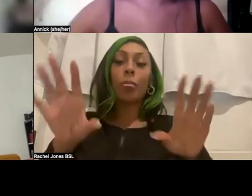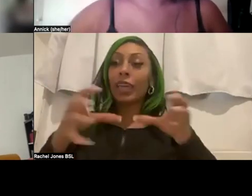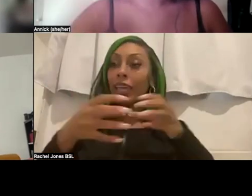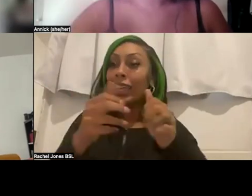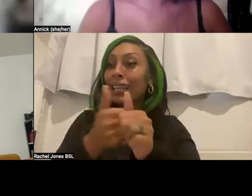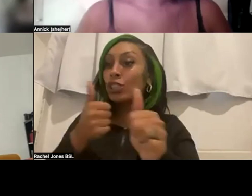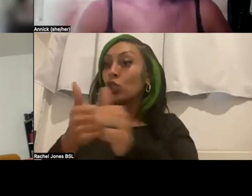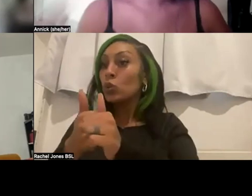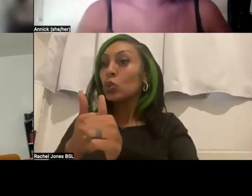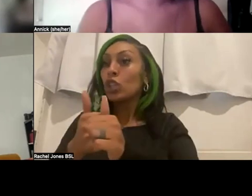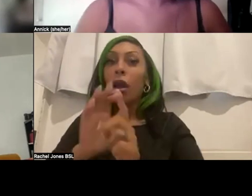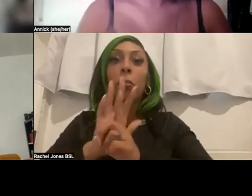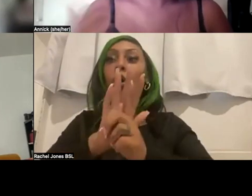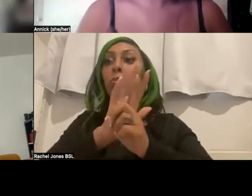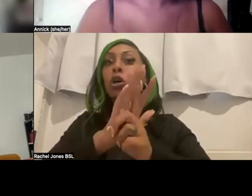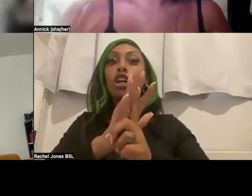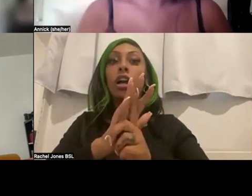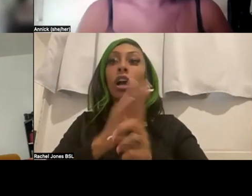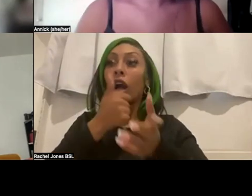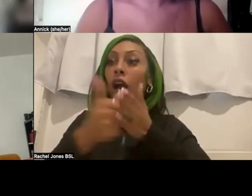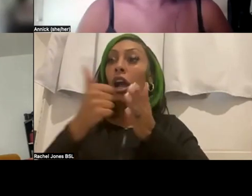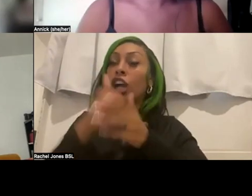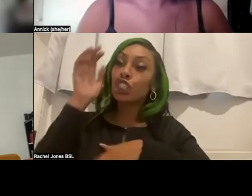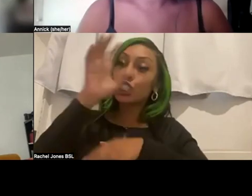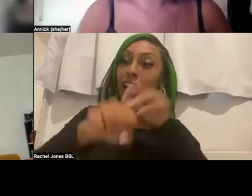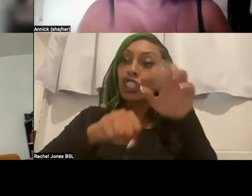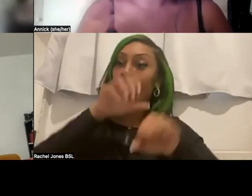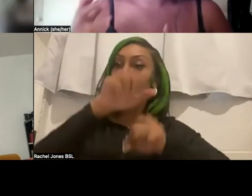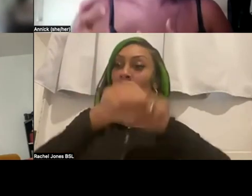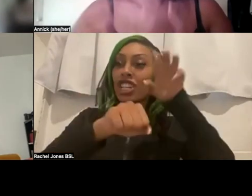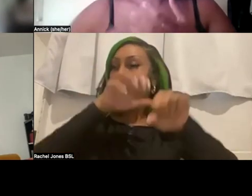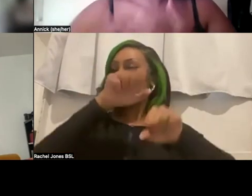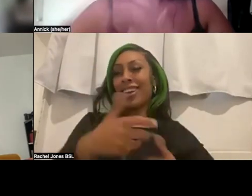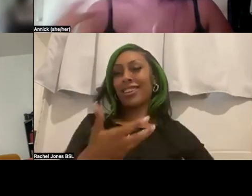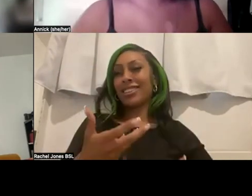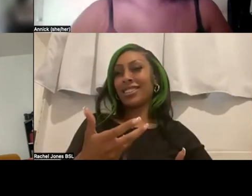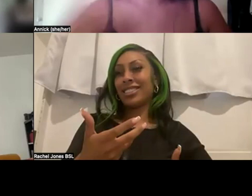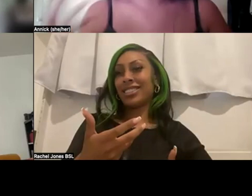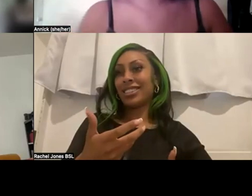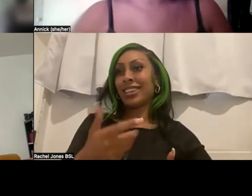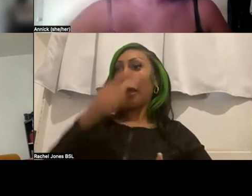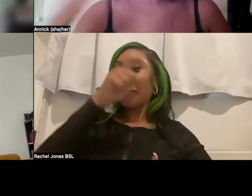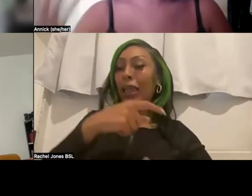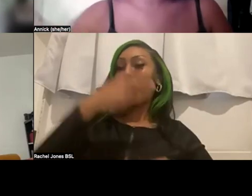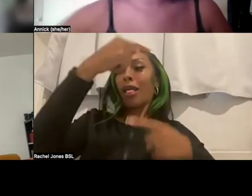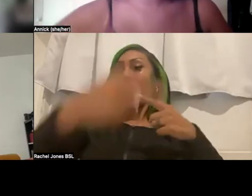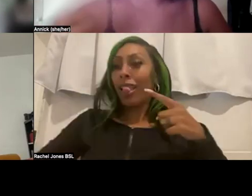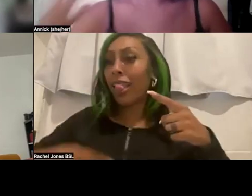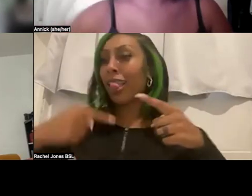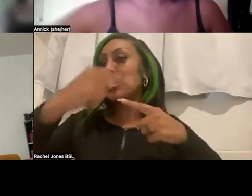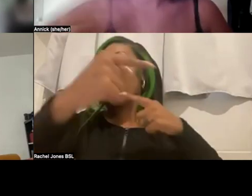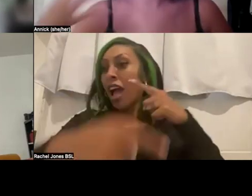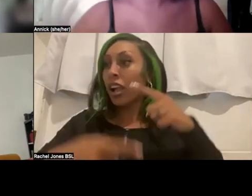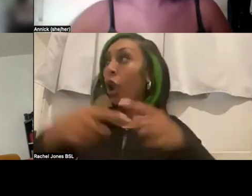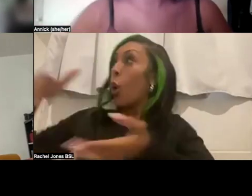and just push people to constantly chase that thing and get people stuck in a cycle of constantly collecting